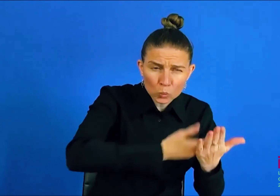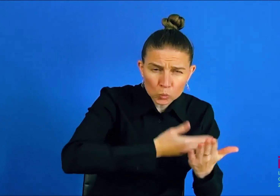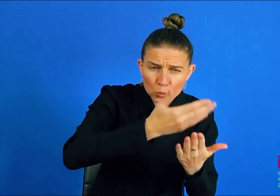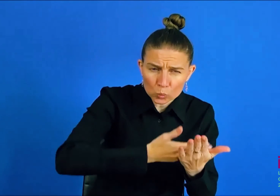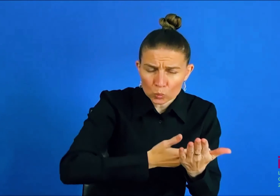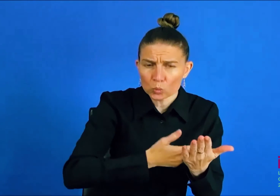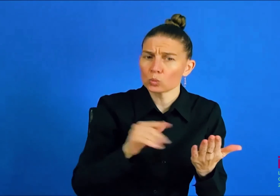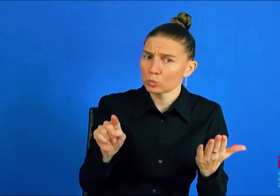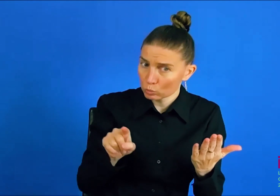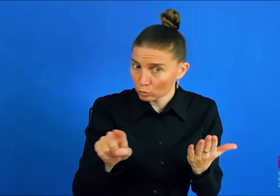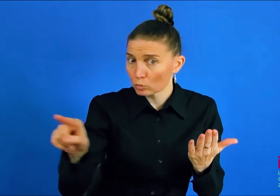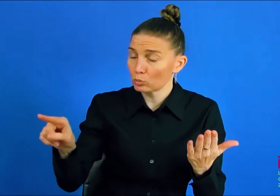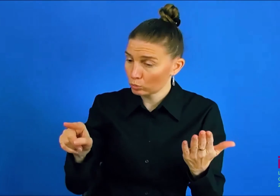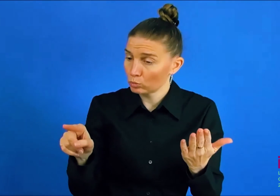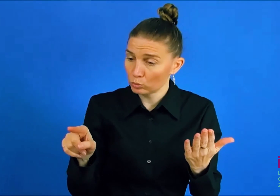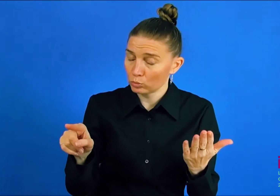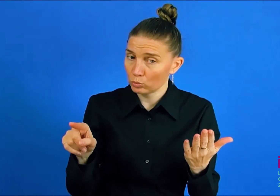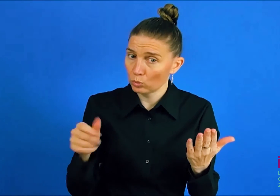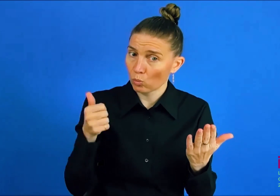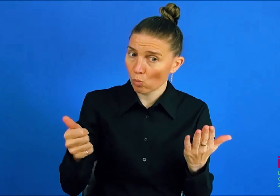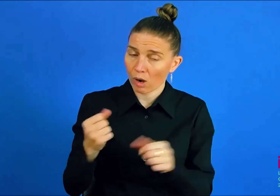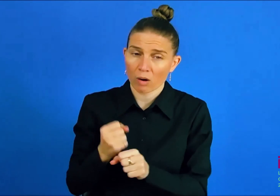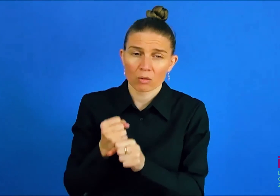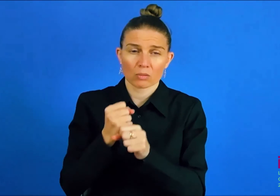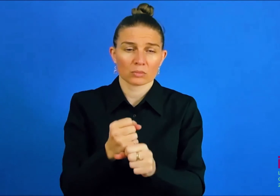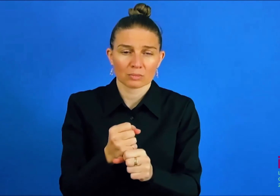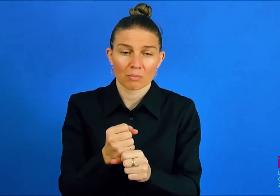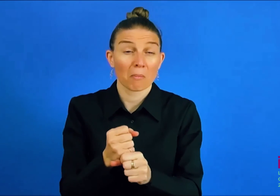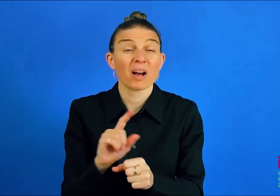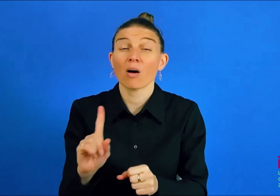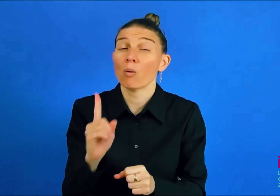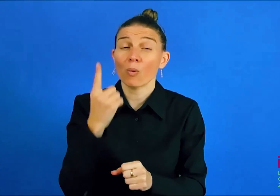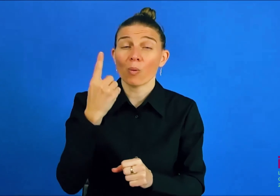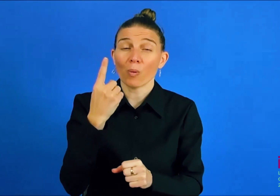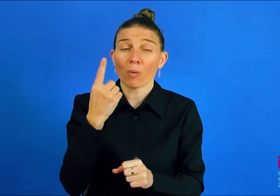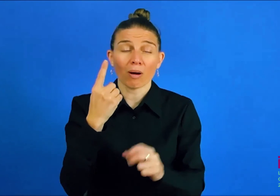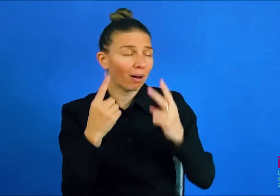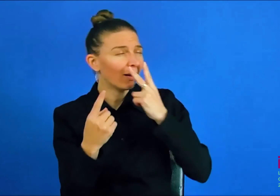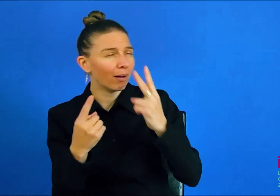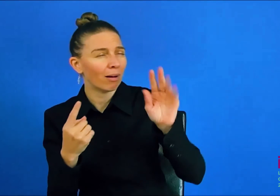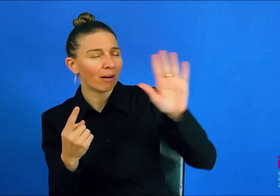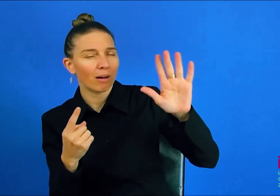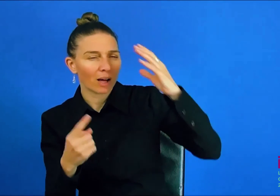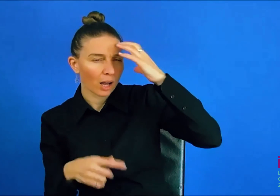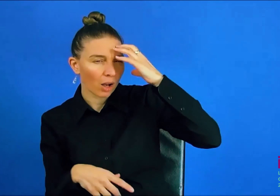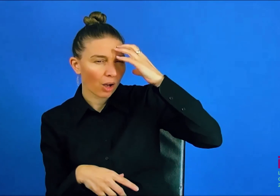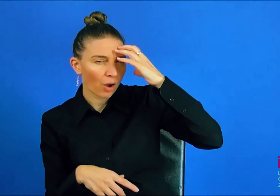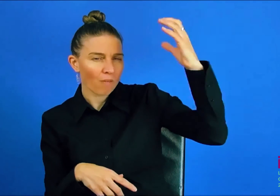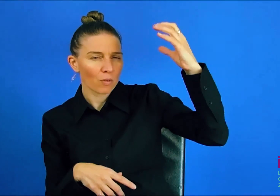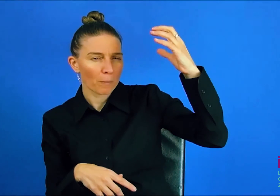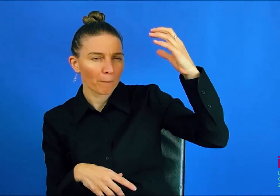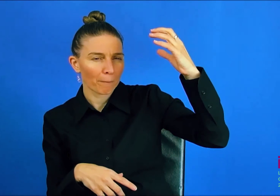represented. Actually, for our case, we have gone beyond just looking at the government, the government-based